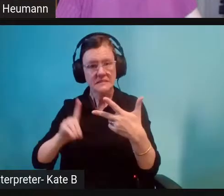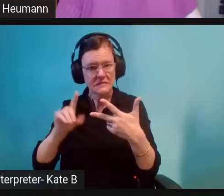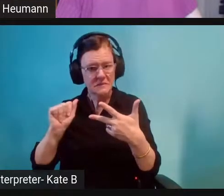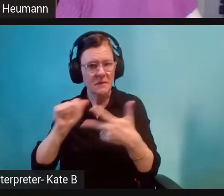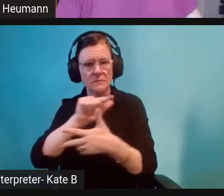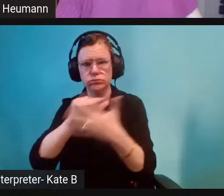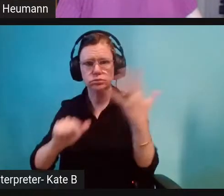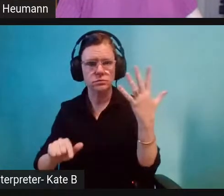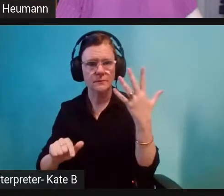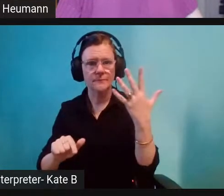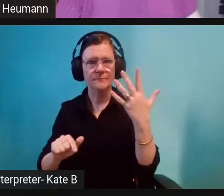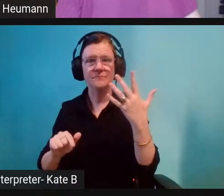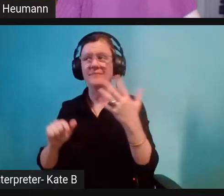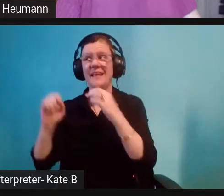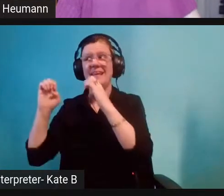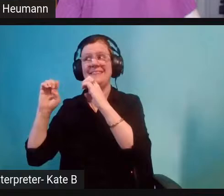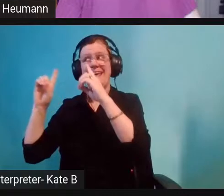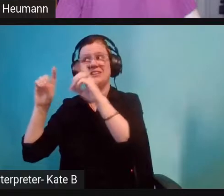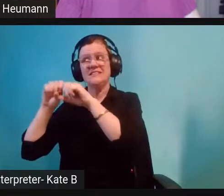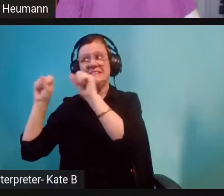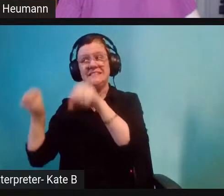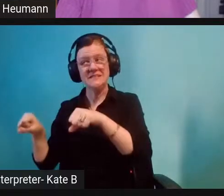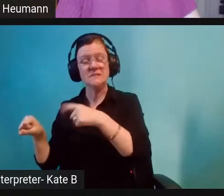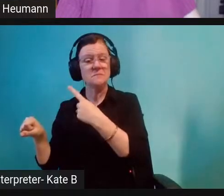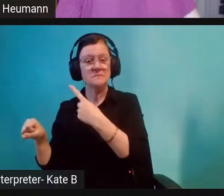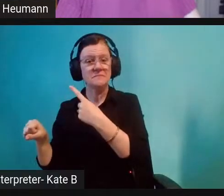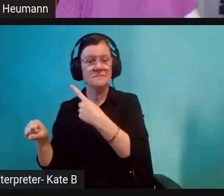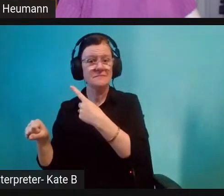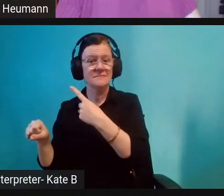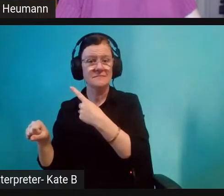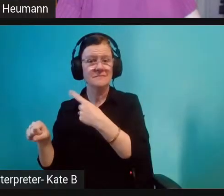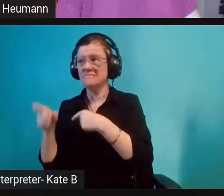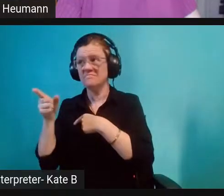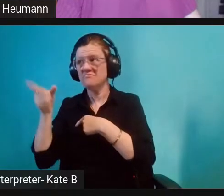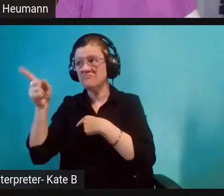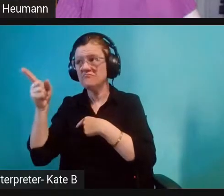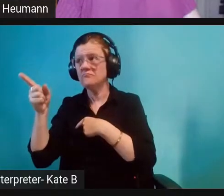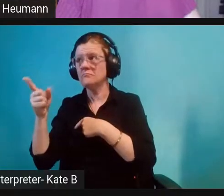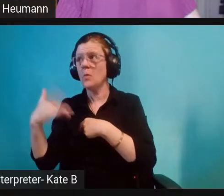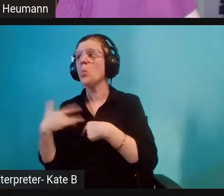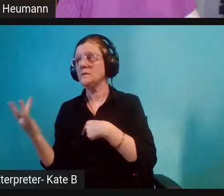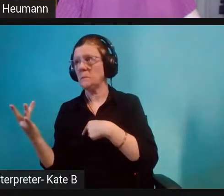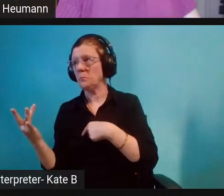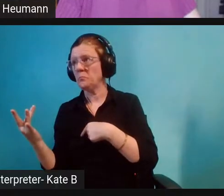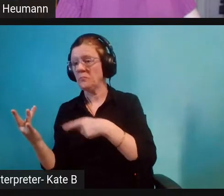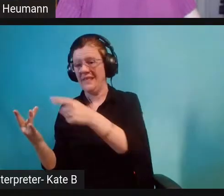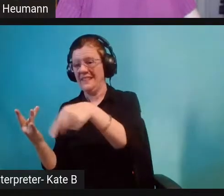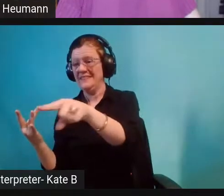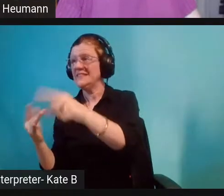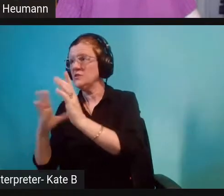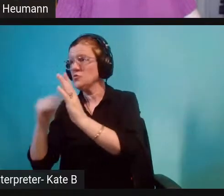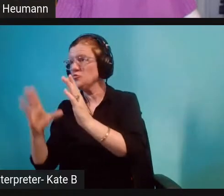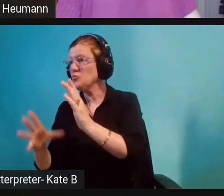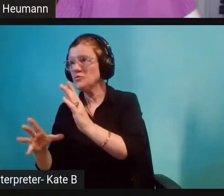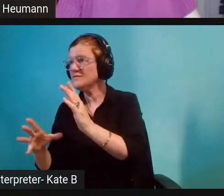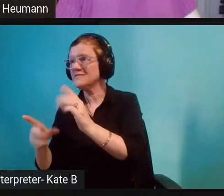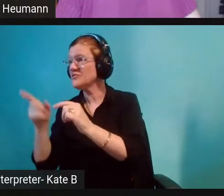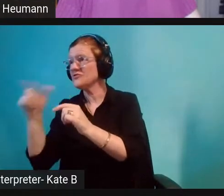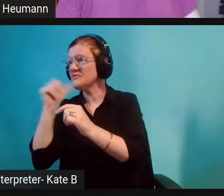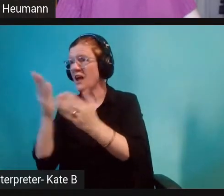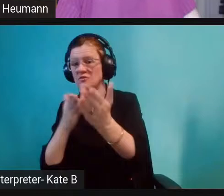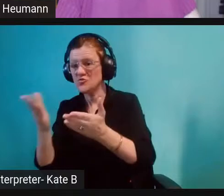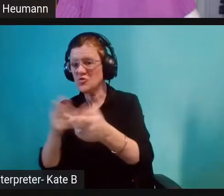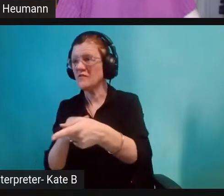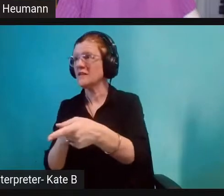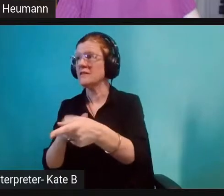If the education system is not being held accountable to ensure that these students are being